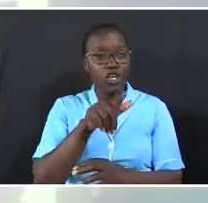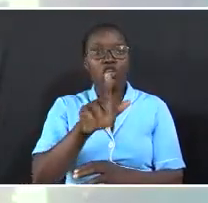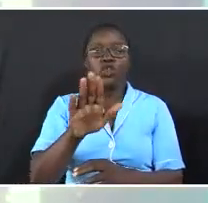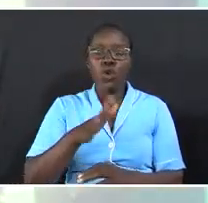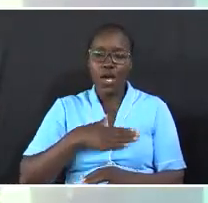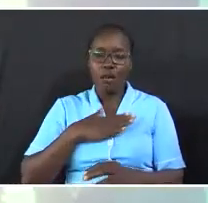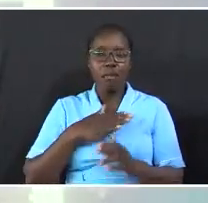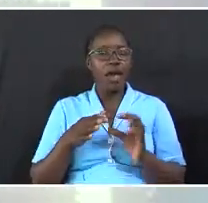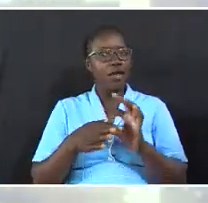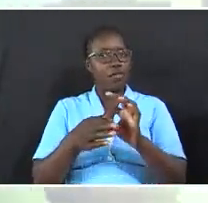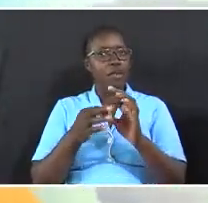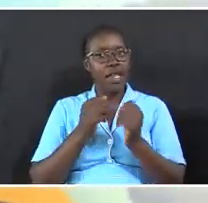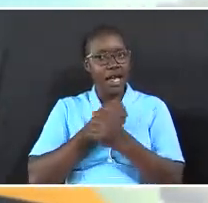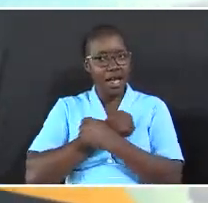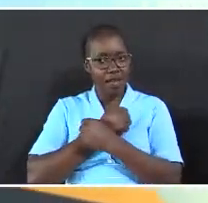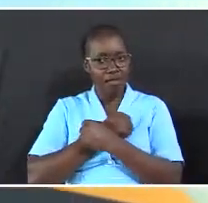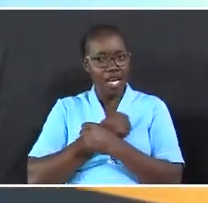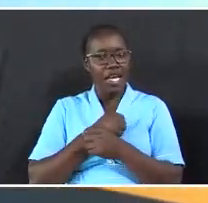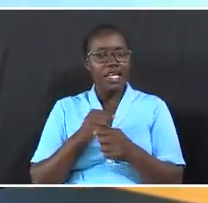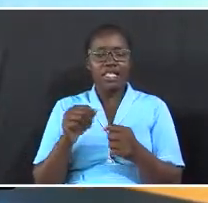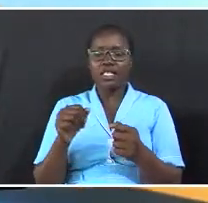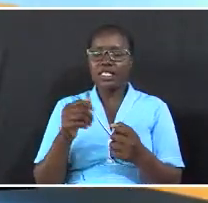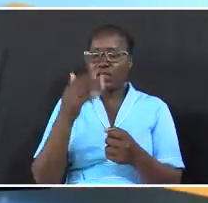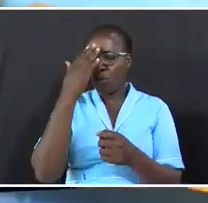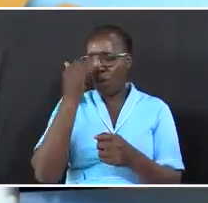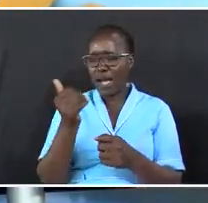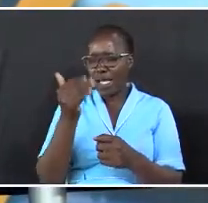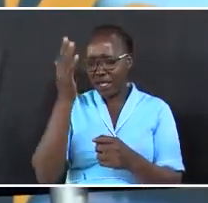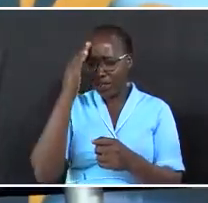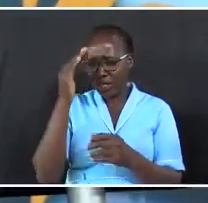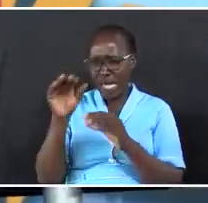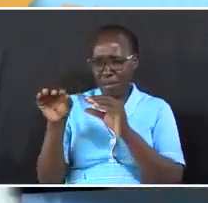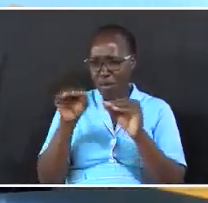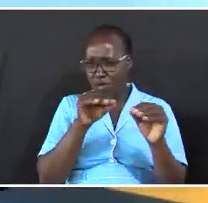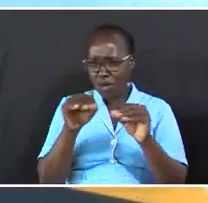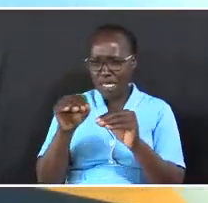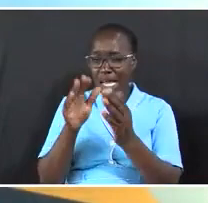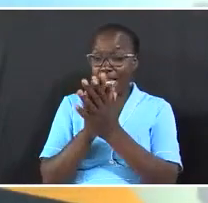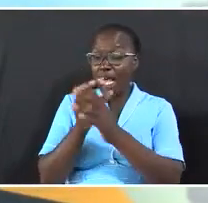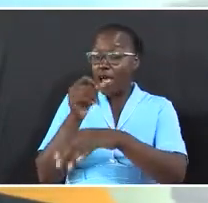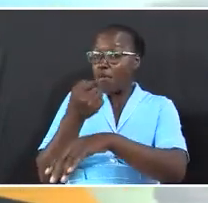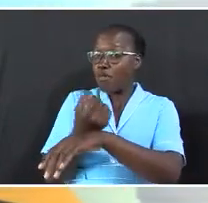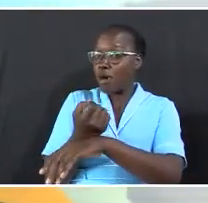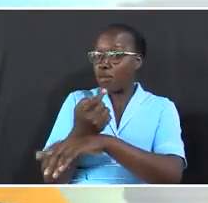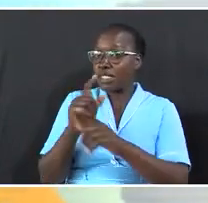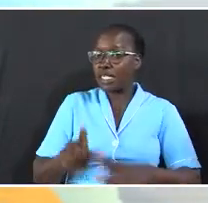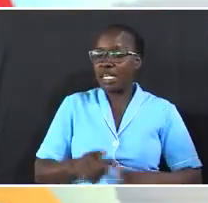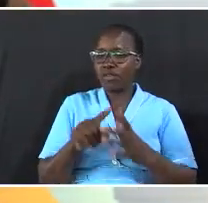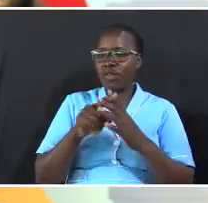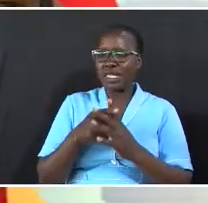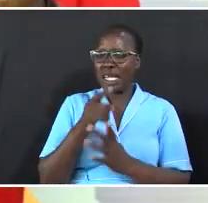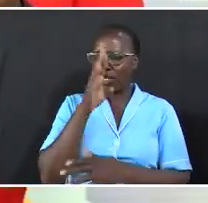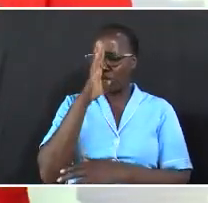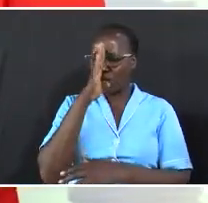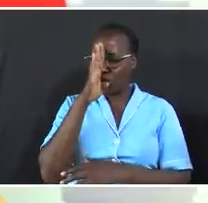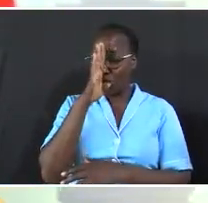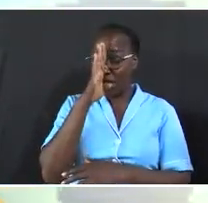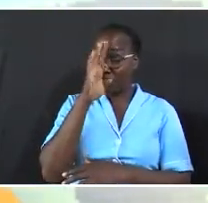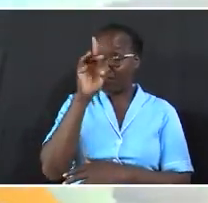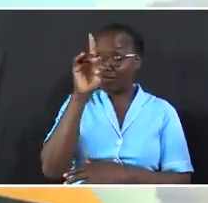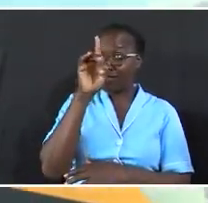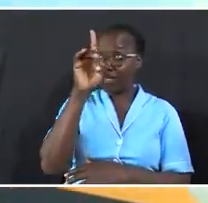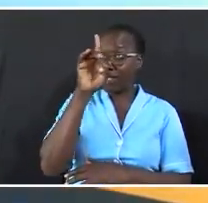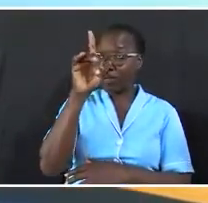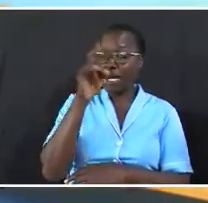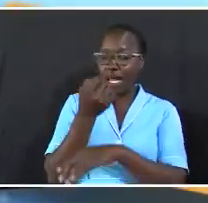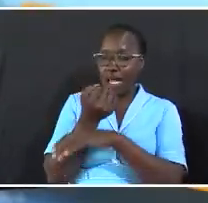beloved. It is because he knows there are moments in your life that you will begin to doubt him. And